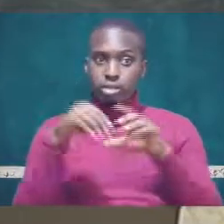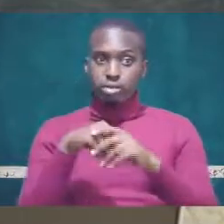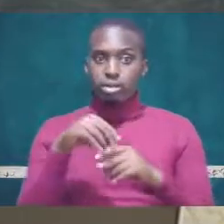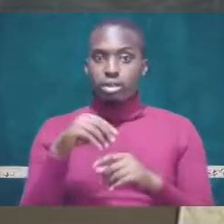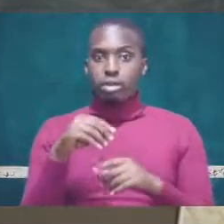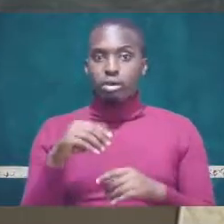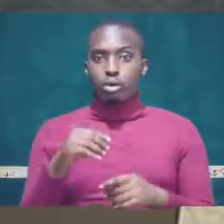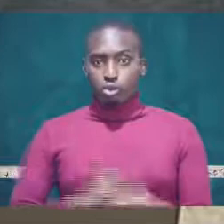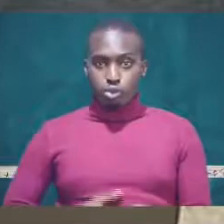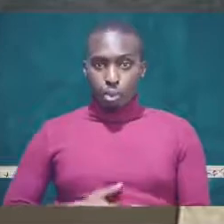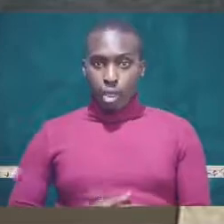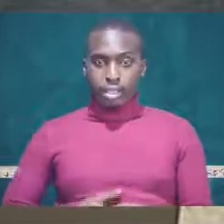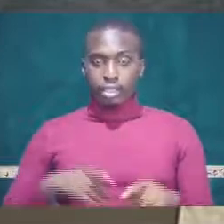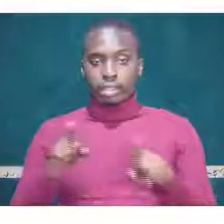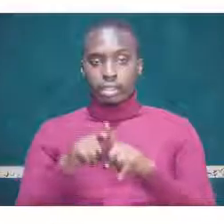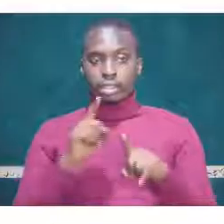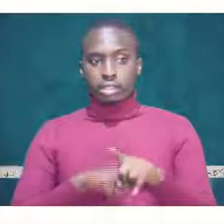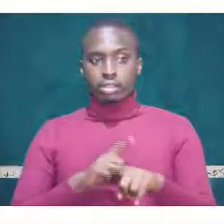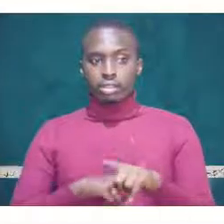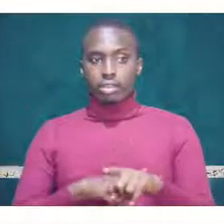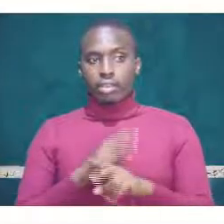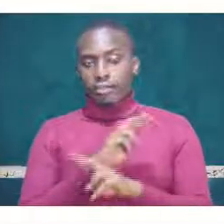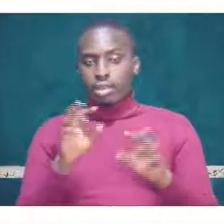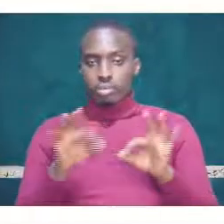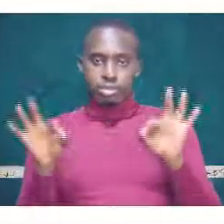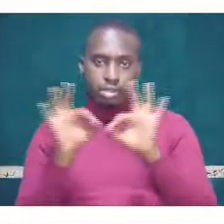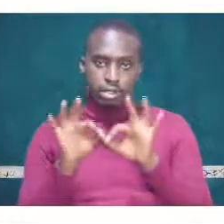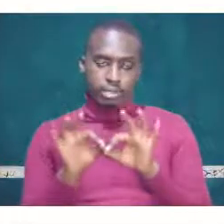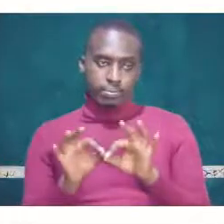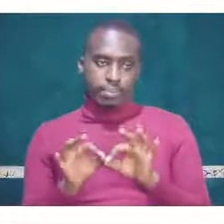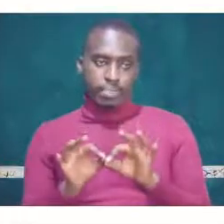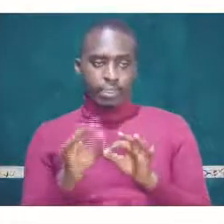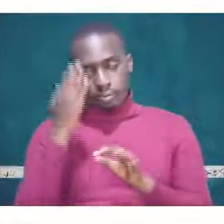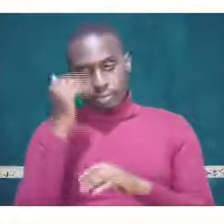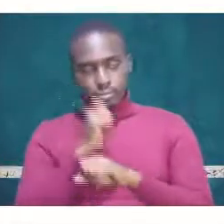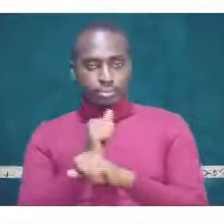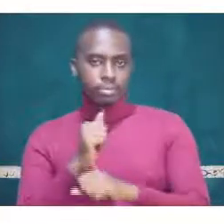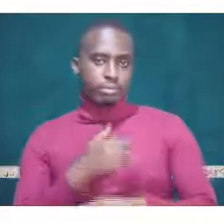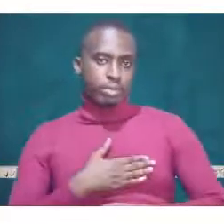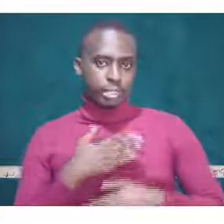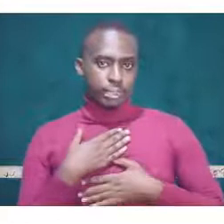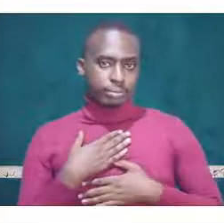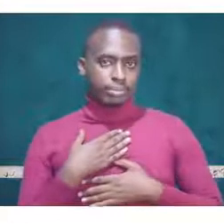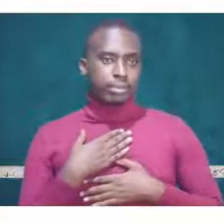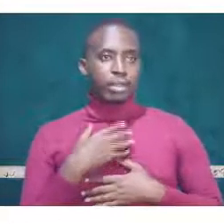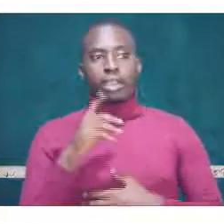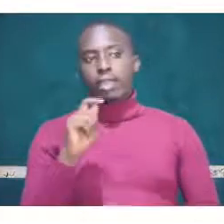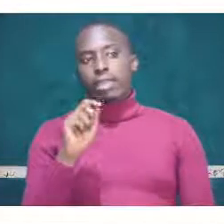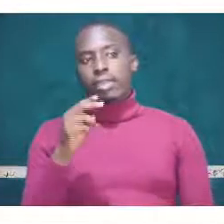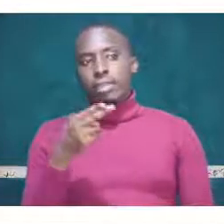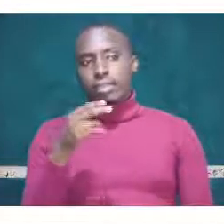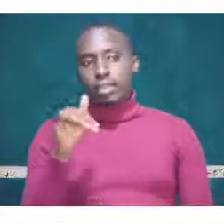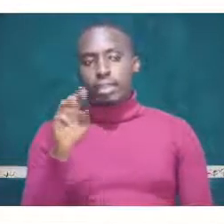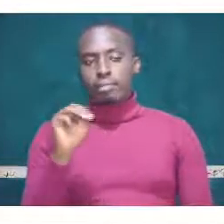stomach. So the spleen is also very important for protecting the body against the infection. We have the thymus, which